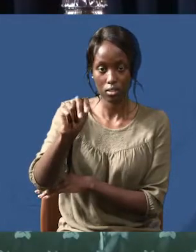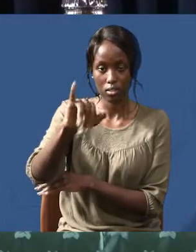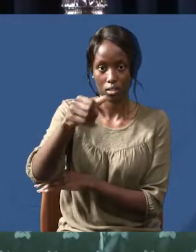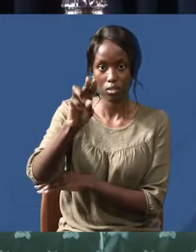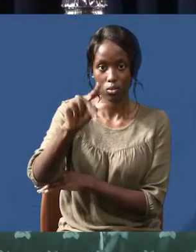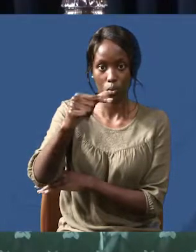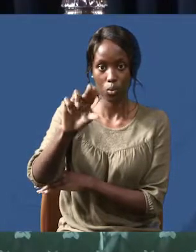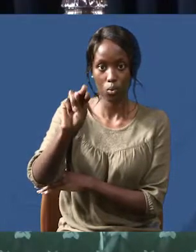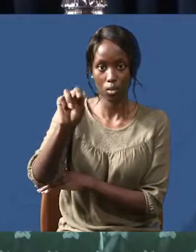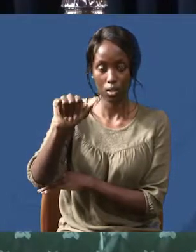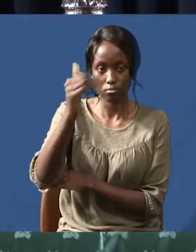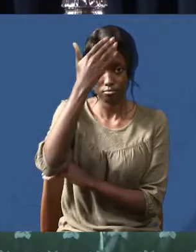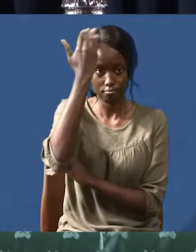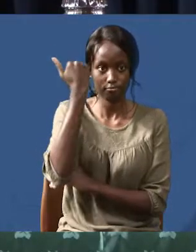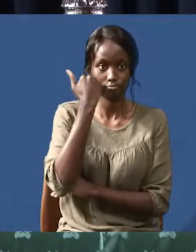Njuguna.